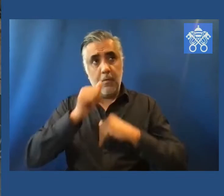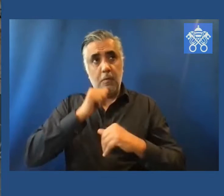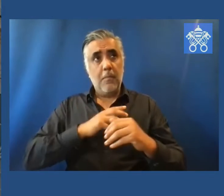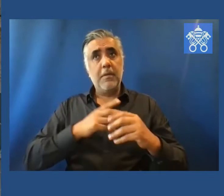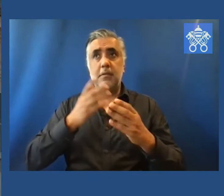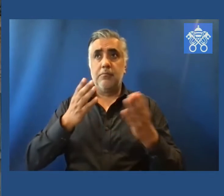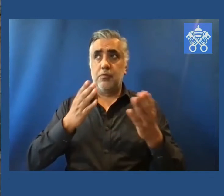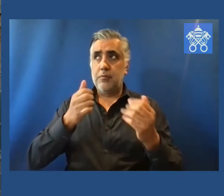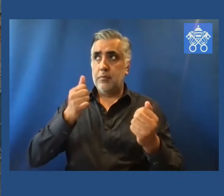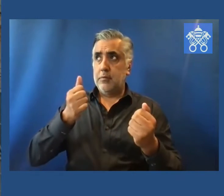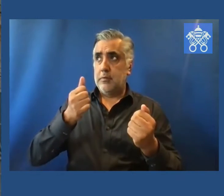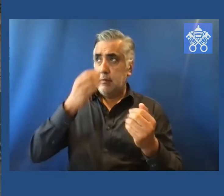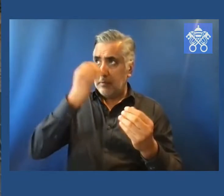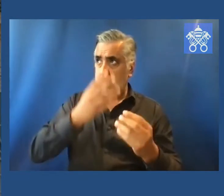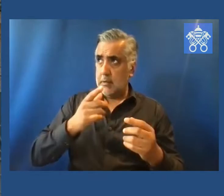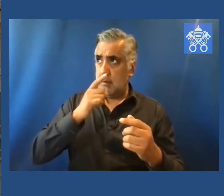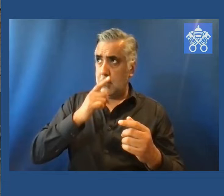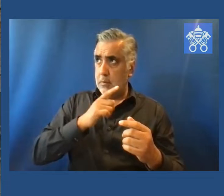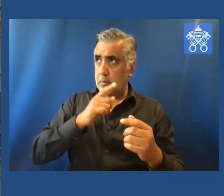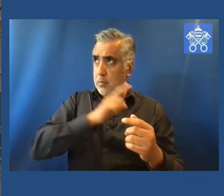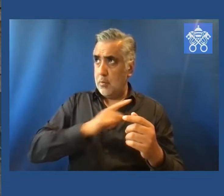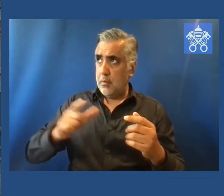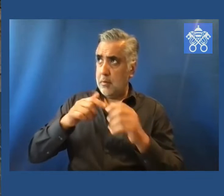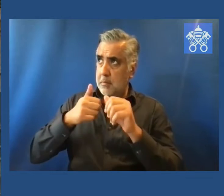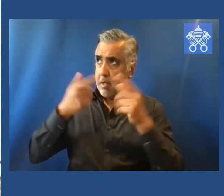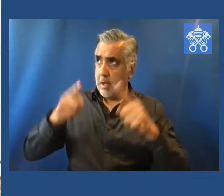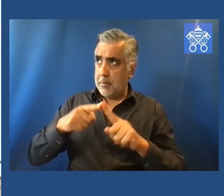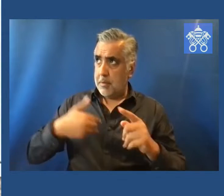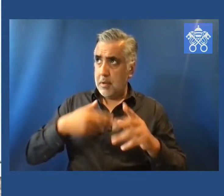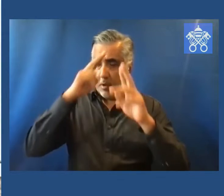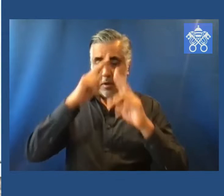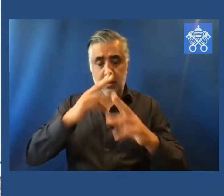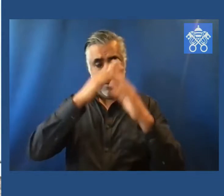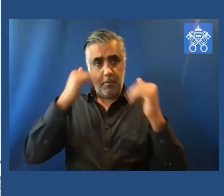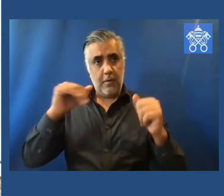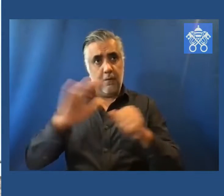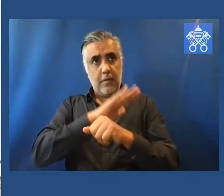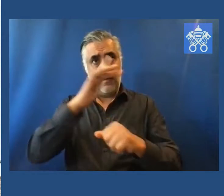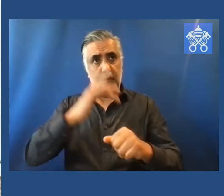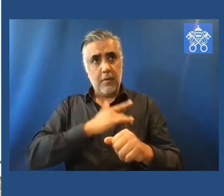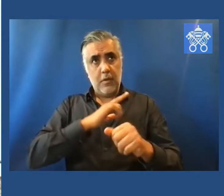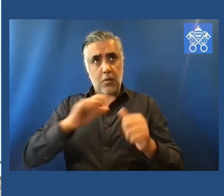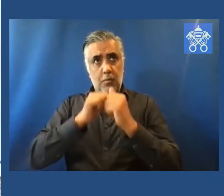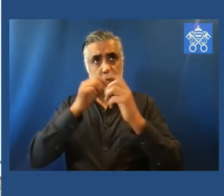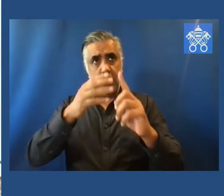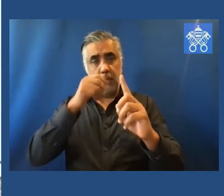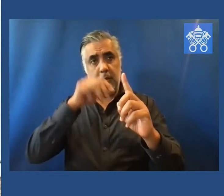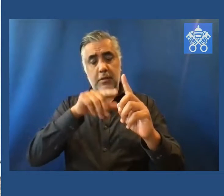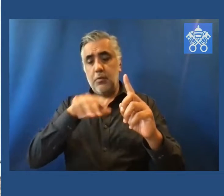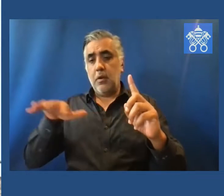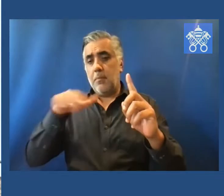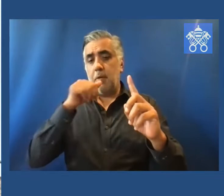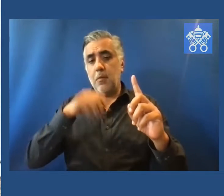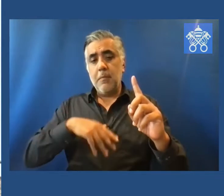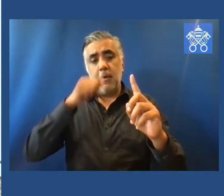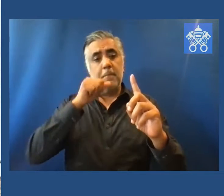ancilla Domini. Fiat mihi secundum verbum tuum. Ave Maria, gratia plena, Dominus tecum, benedicta tu mulieribus et